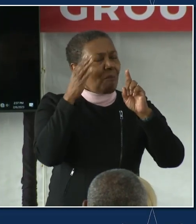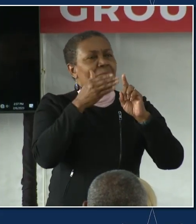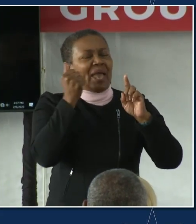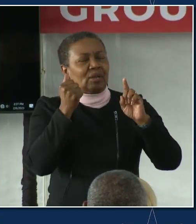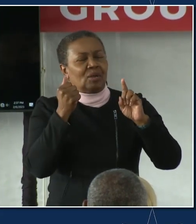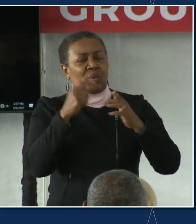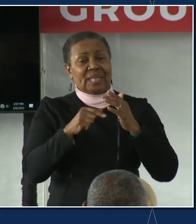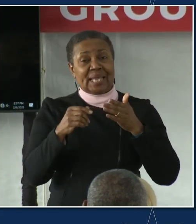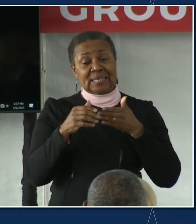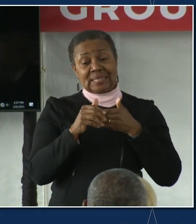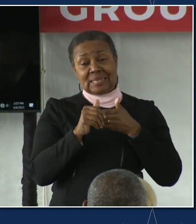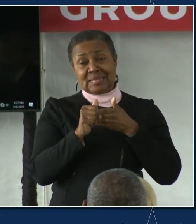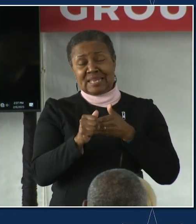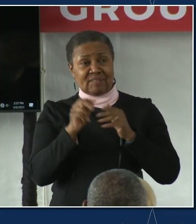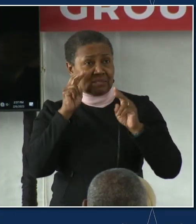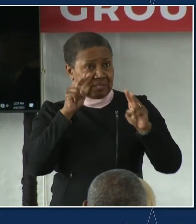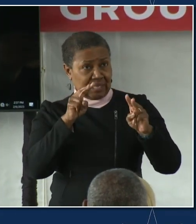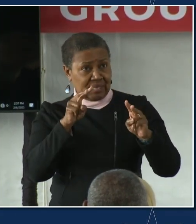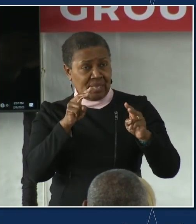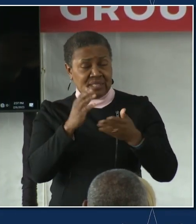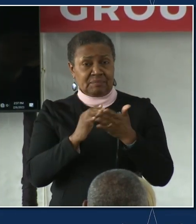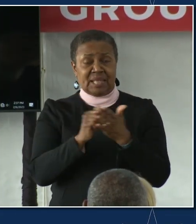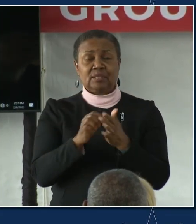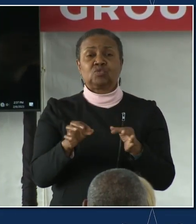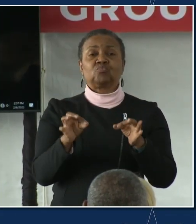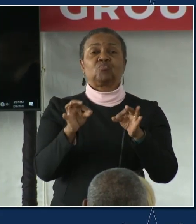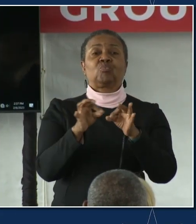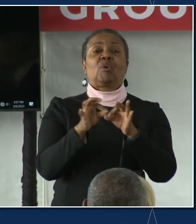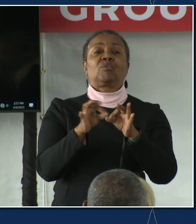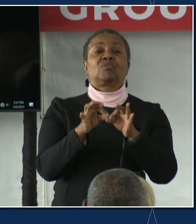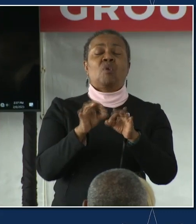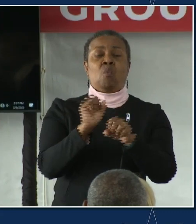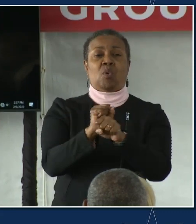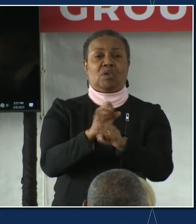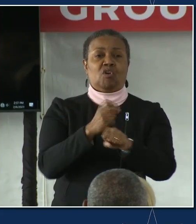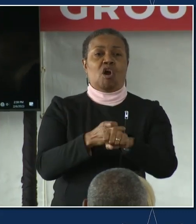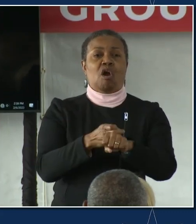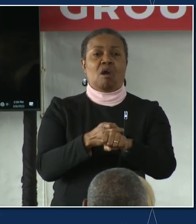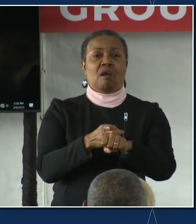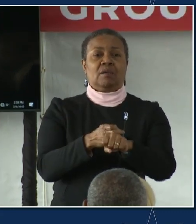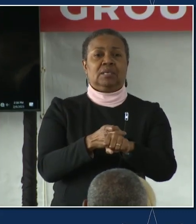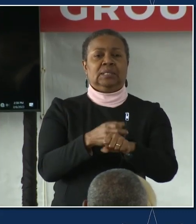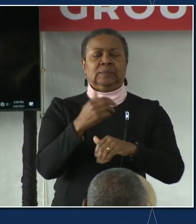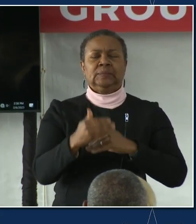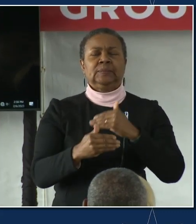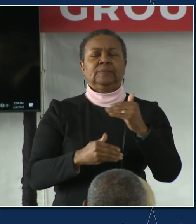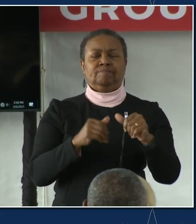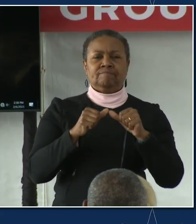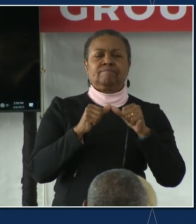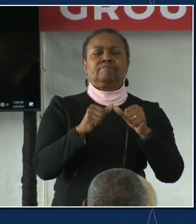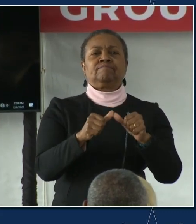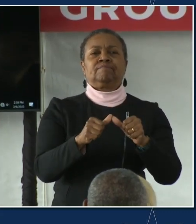that they could lead to, something that's worth working hard, persevering for.